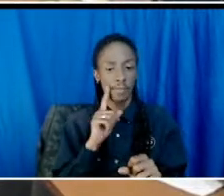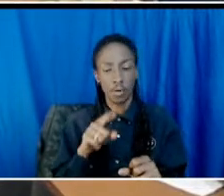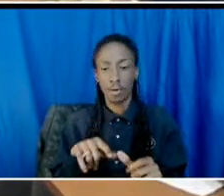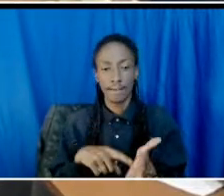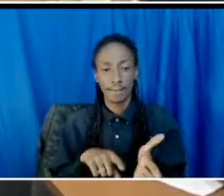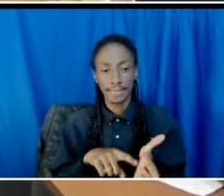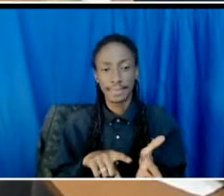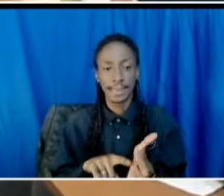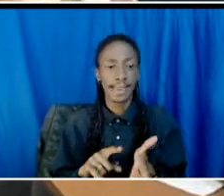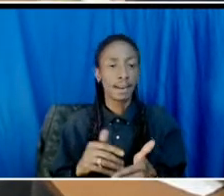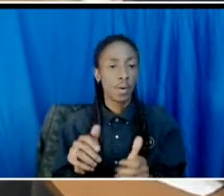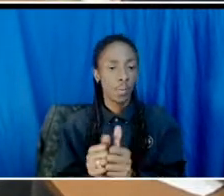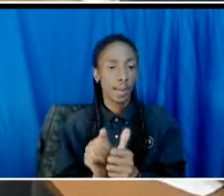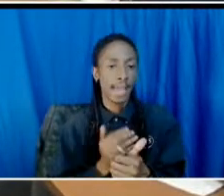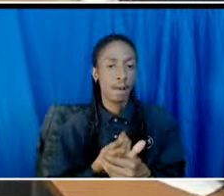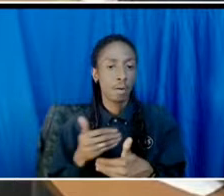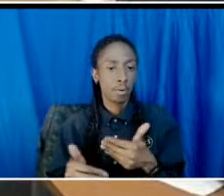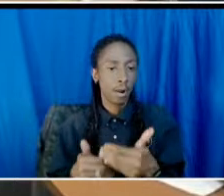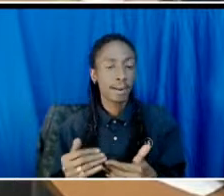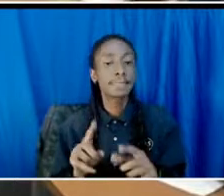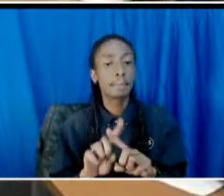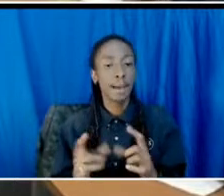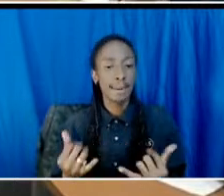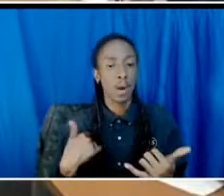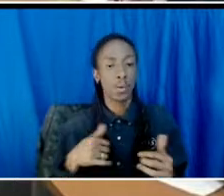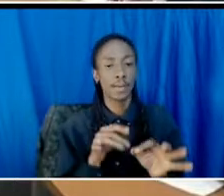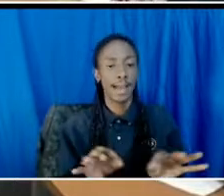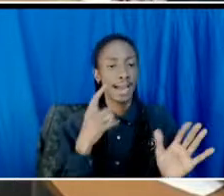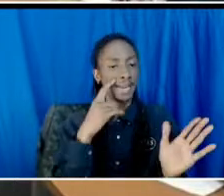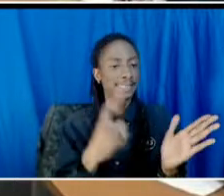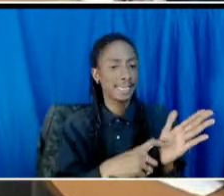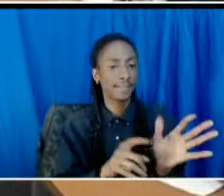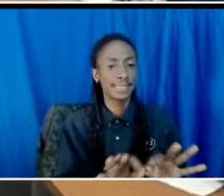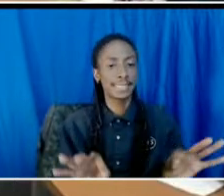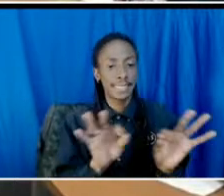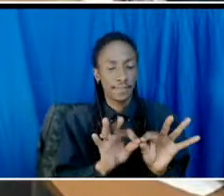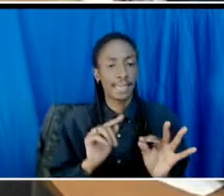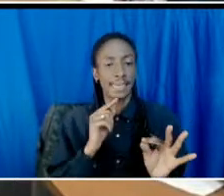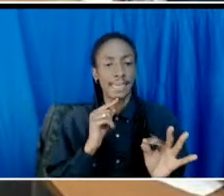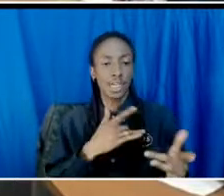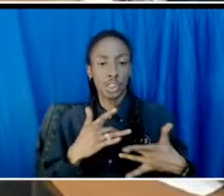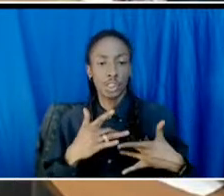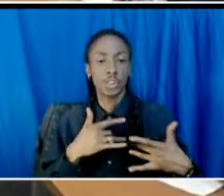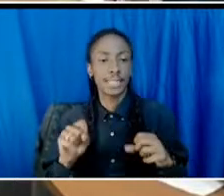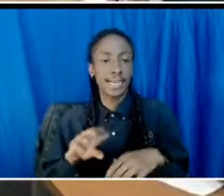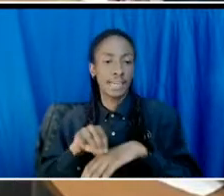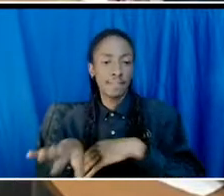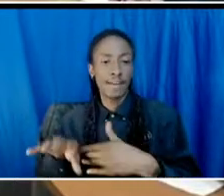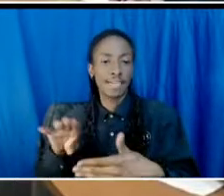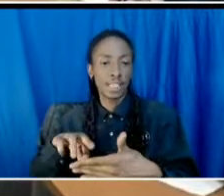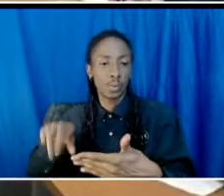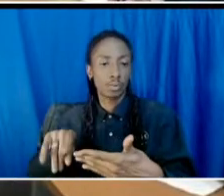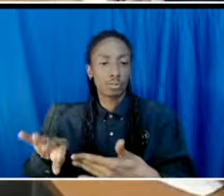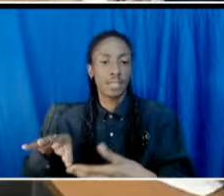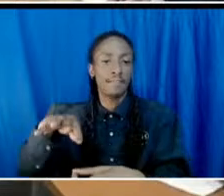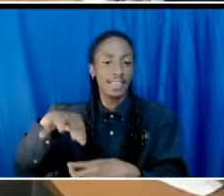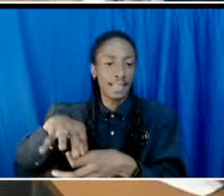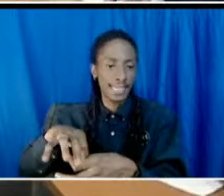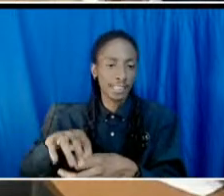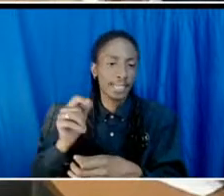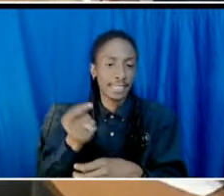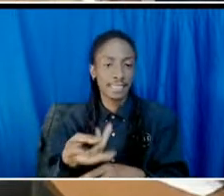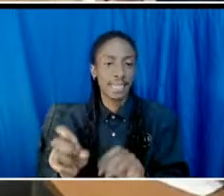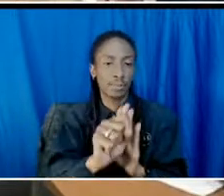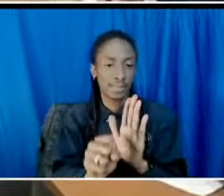this time we have identified significant concerns that may have impacted the outcome of the election in multiple states, including the state of